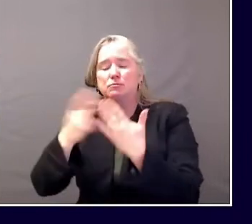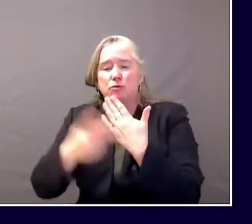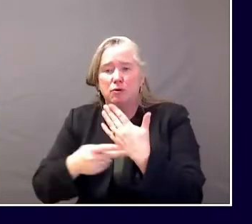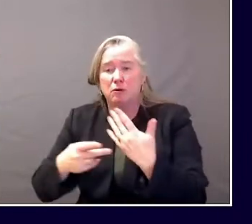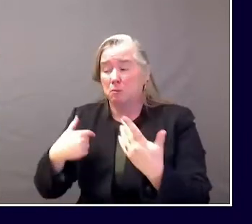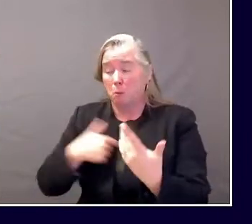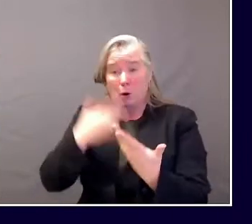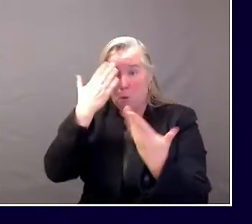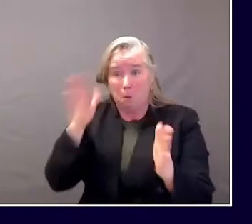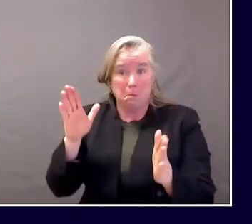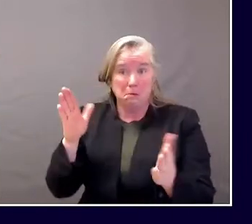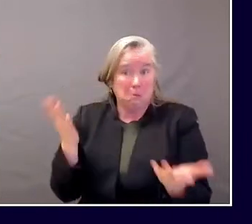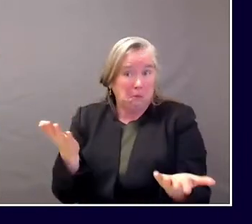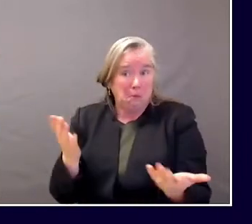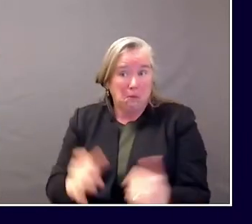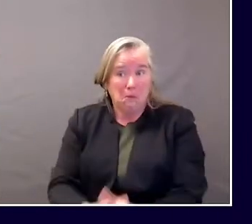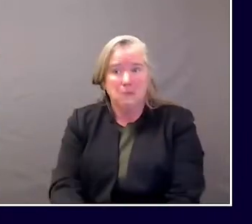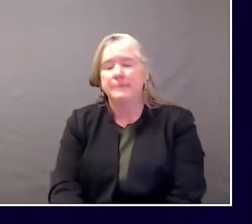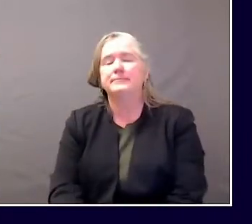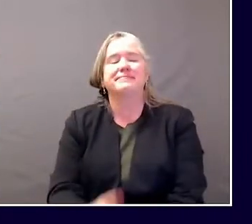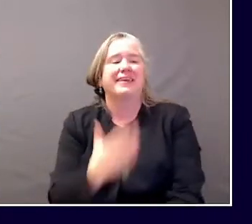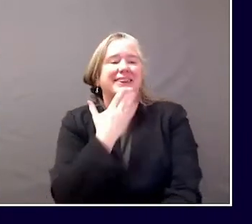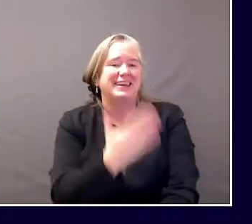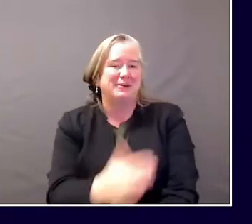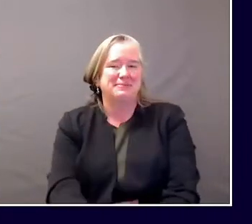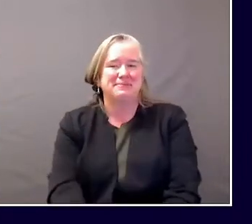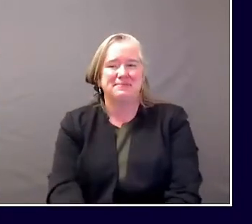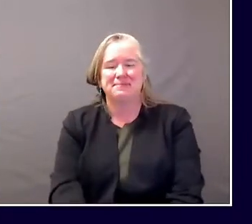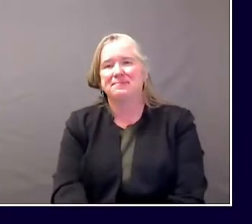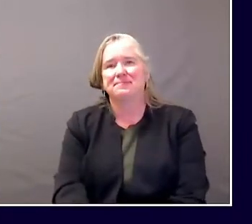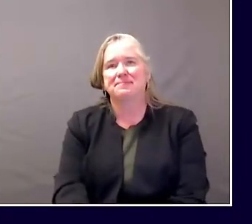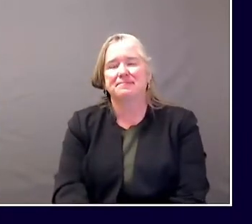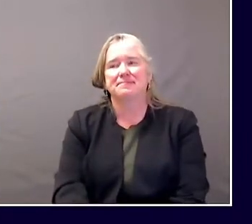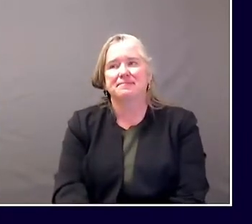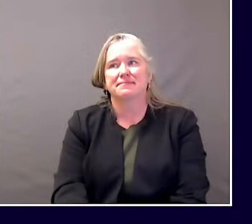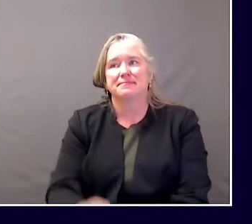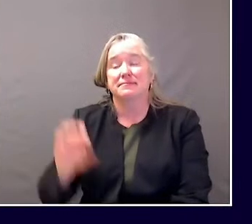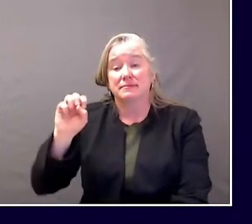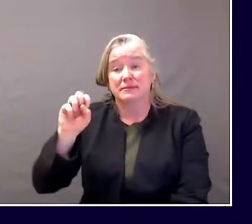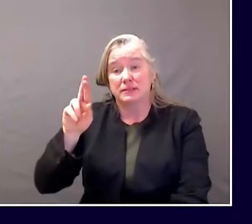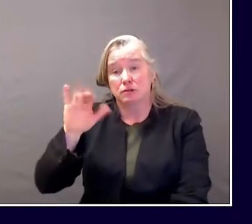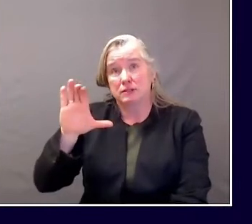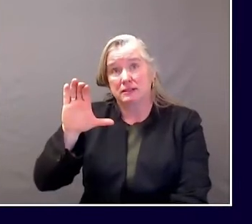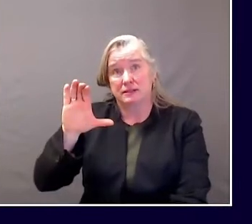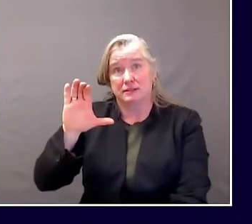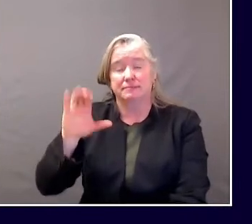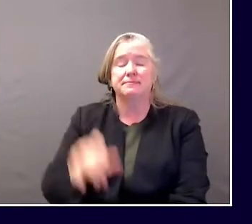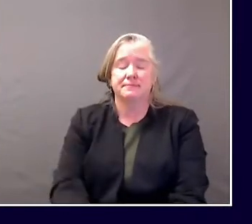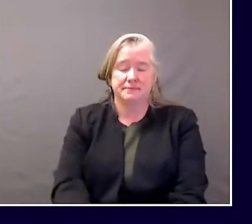forth. Thank you. I'm going to turn it over to Eric Russell next.